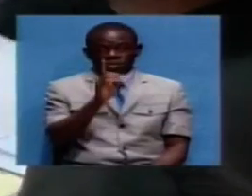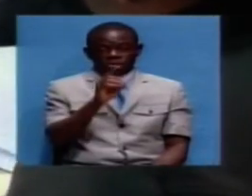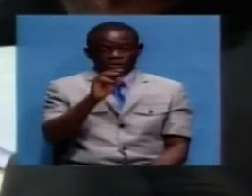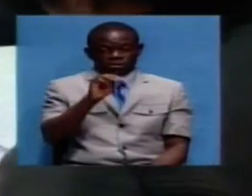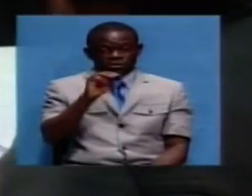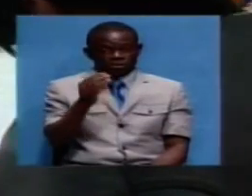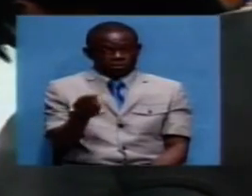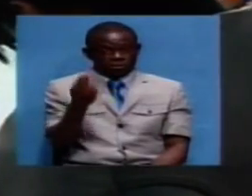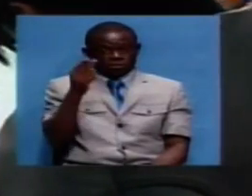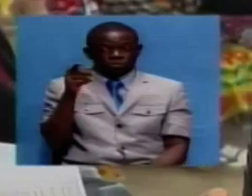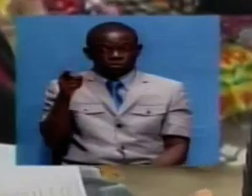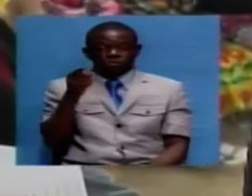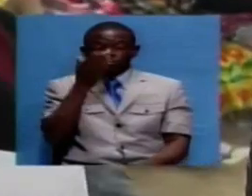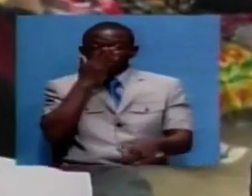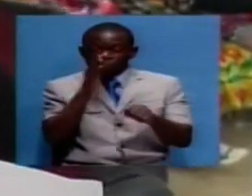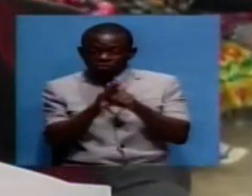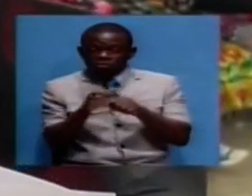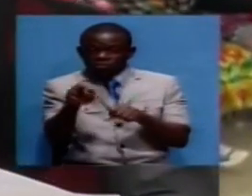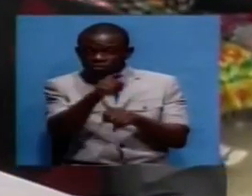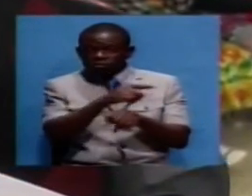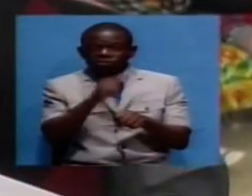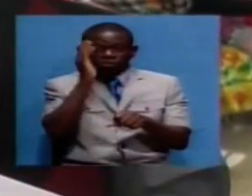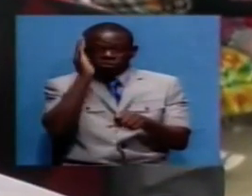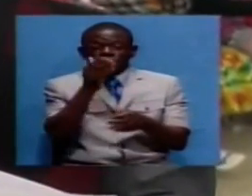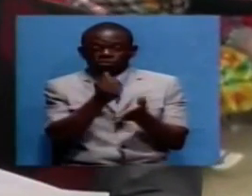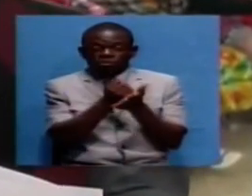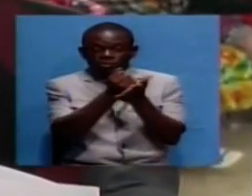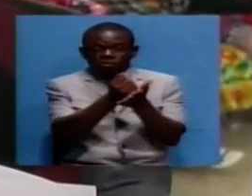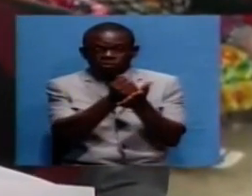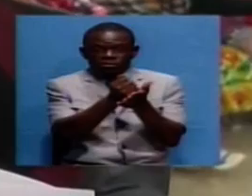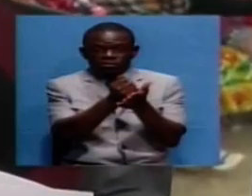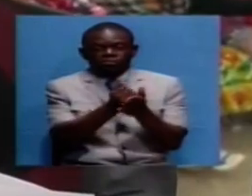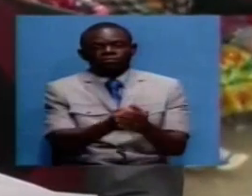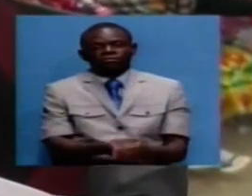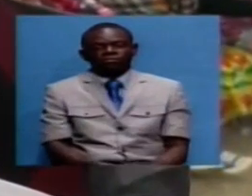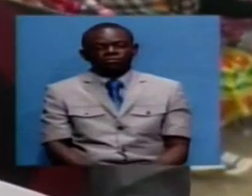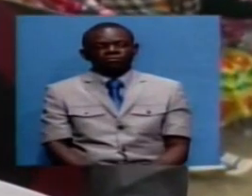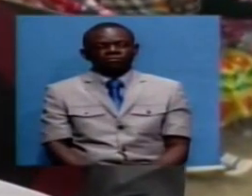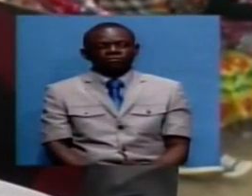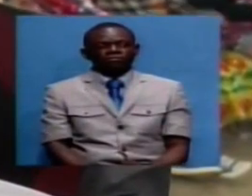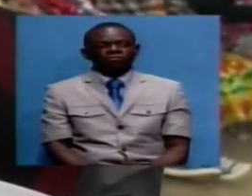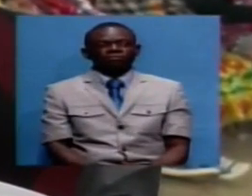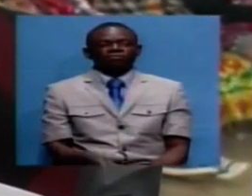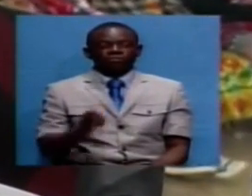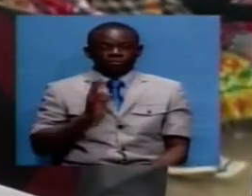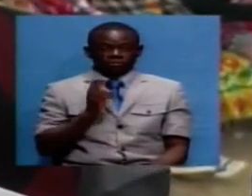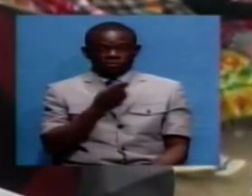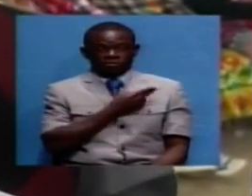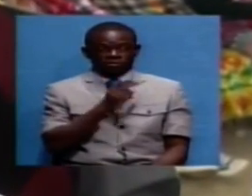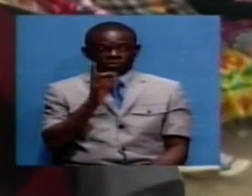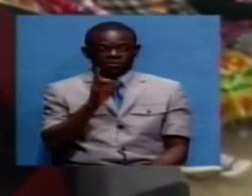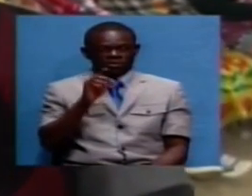affected traders that they will be helped. We have begun the process of capturing the information to establish